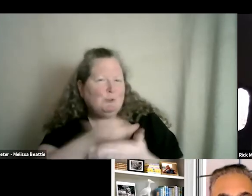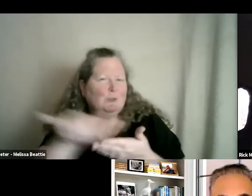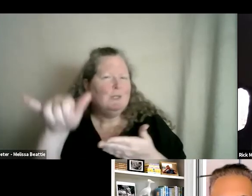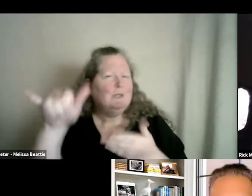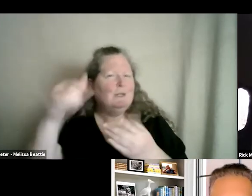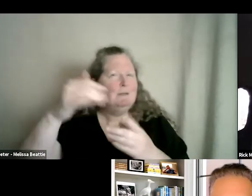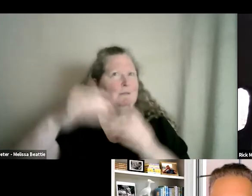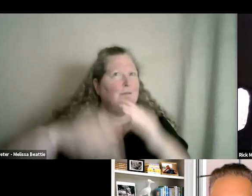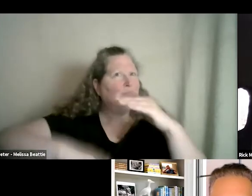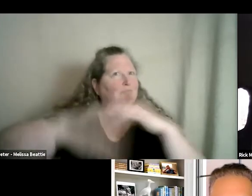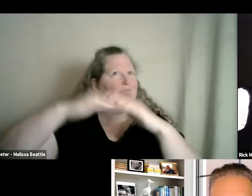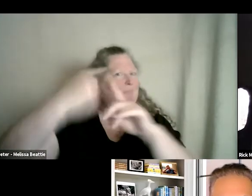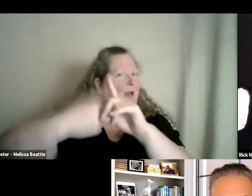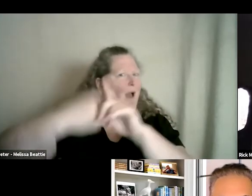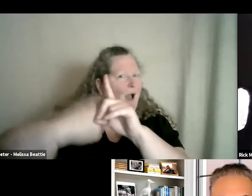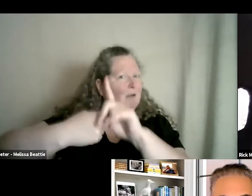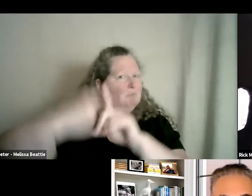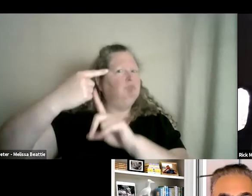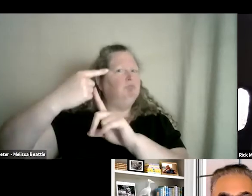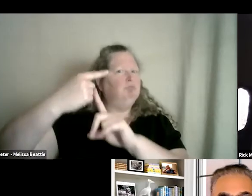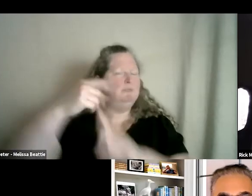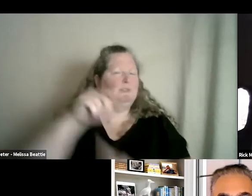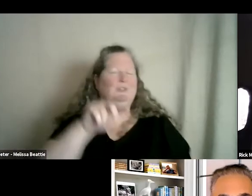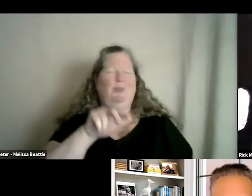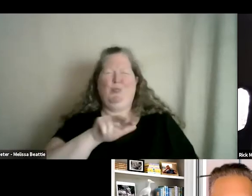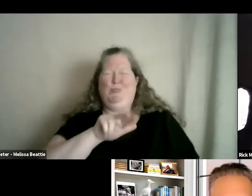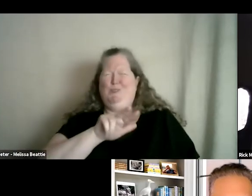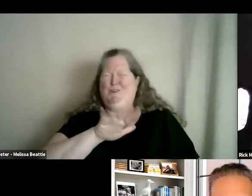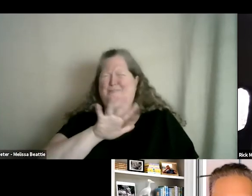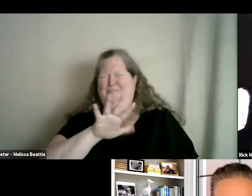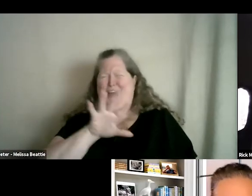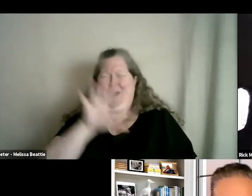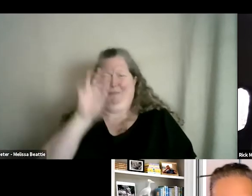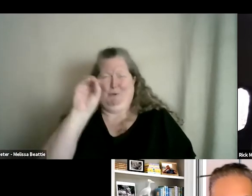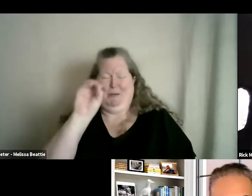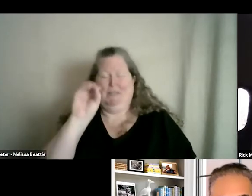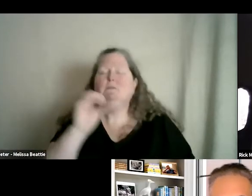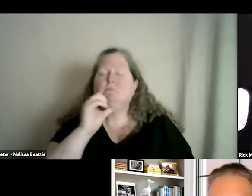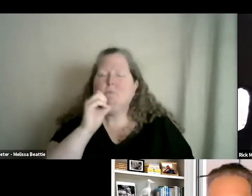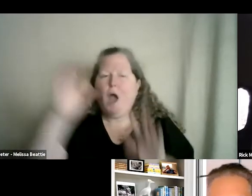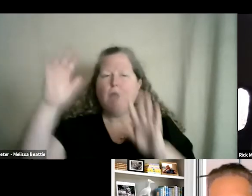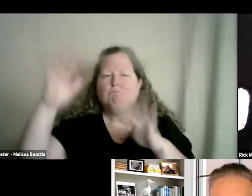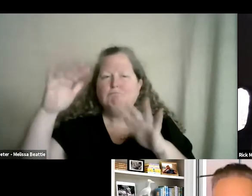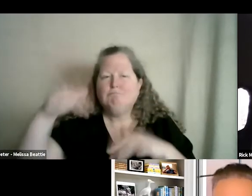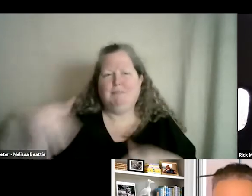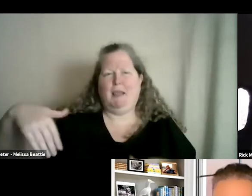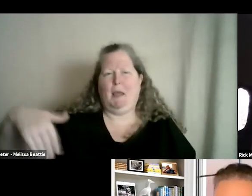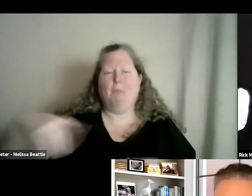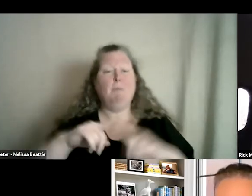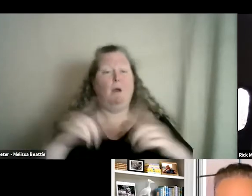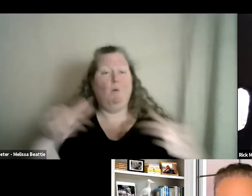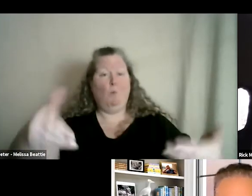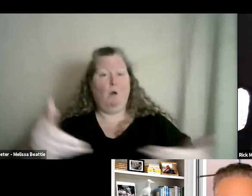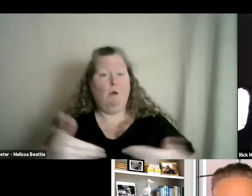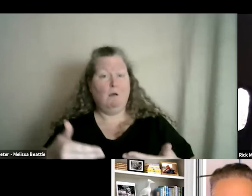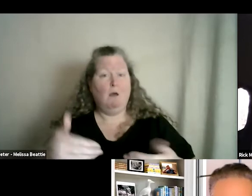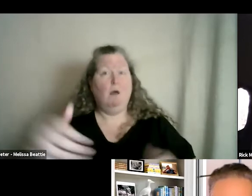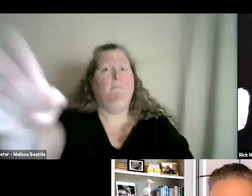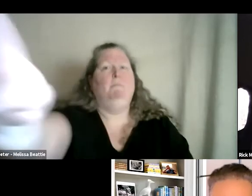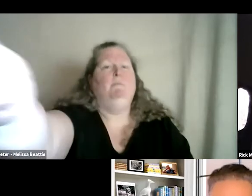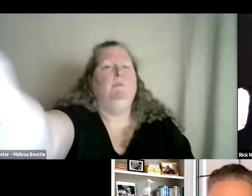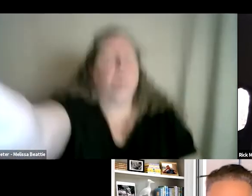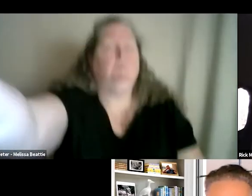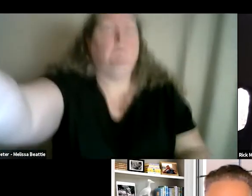degrees. At least it wasn't snowing yet. To begin tonight, I want to welcome you to the fourth of our